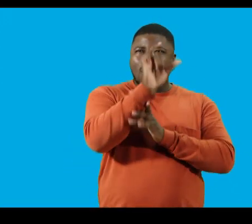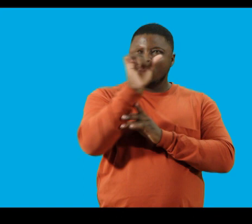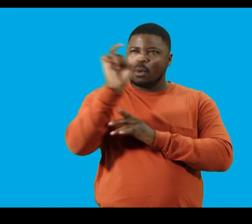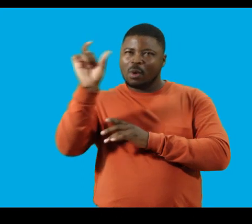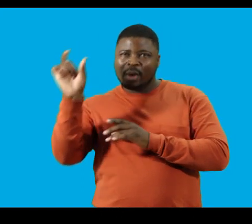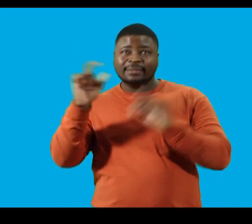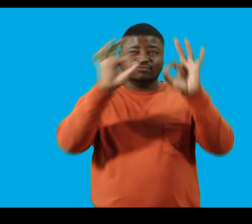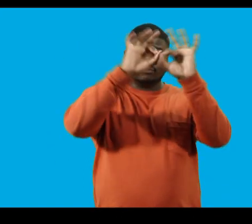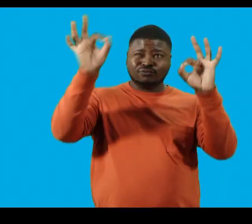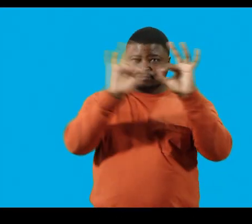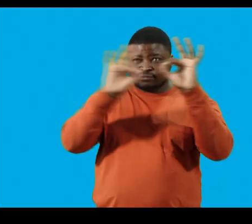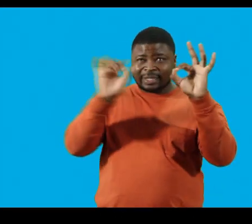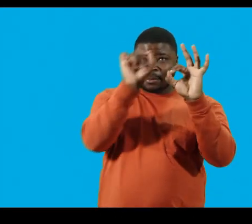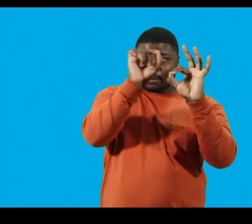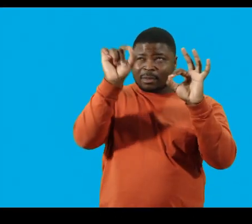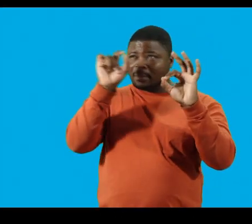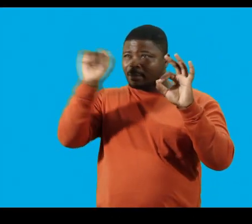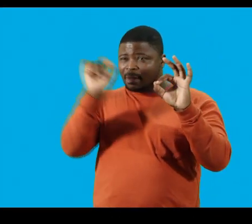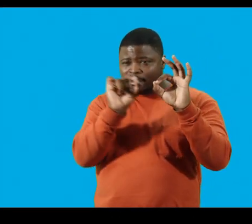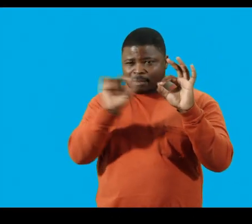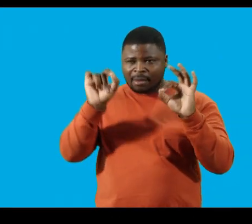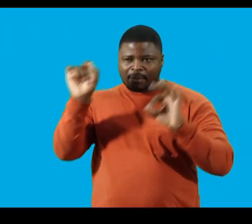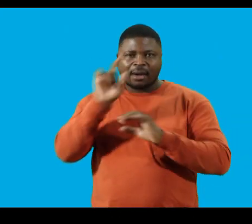Underline your keywords. Remember,